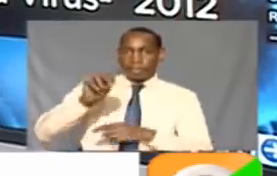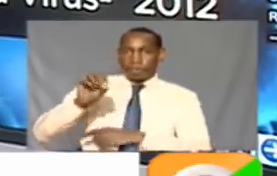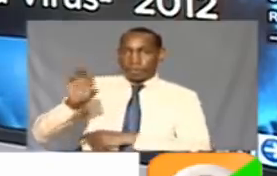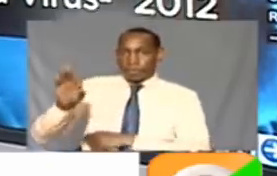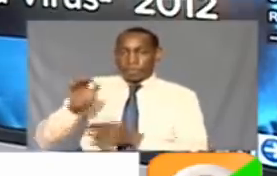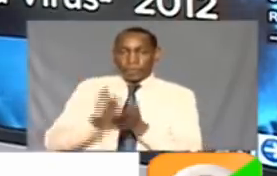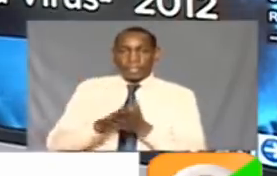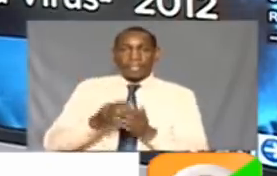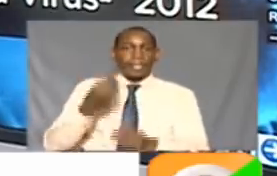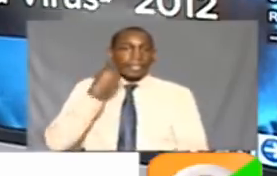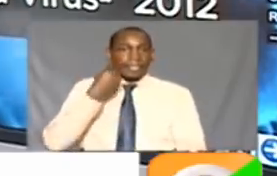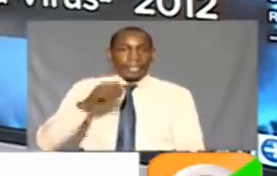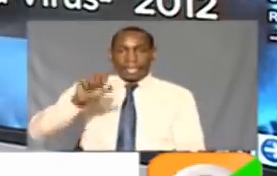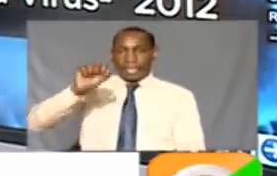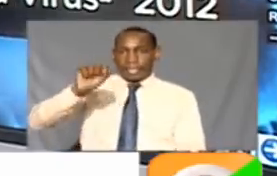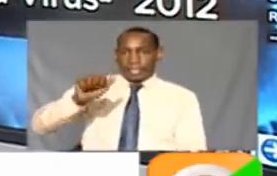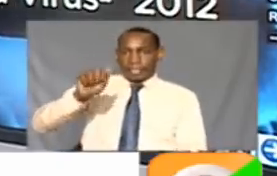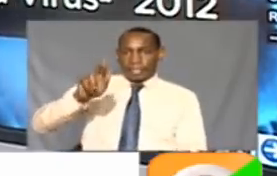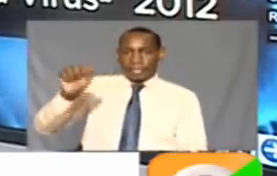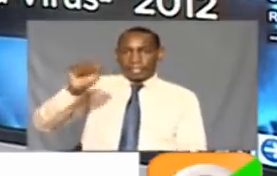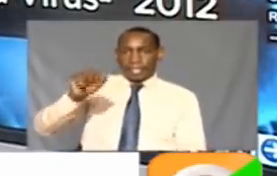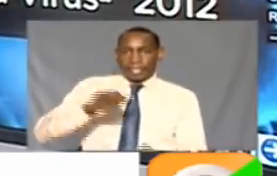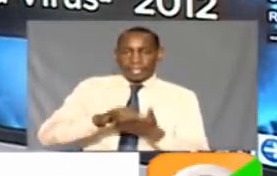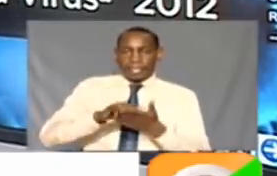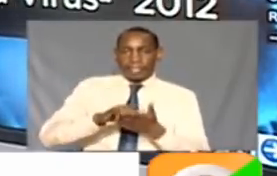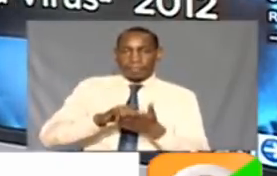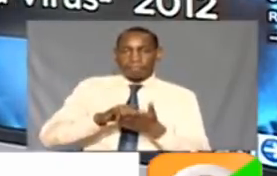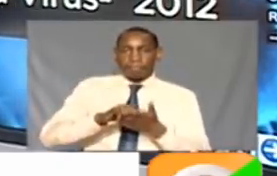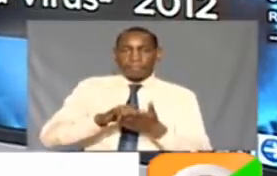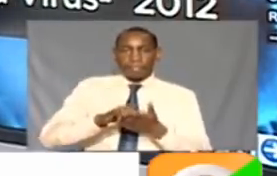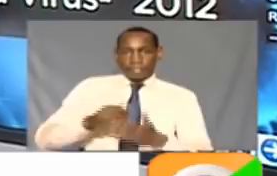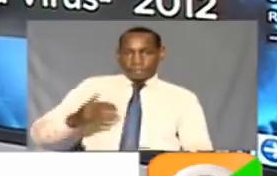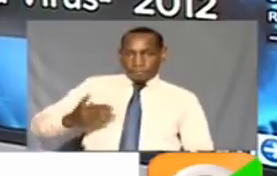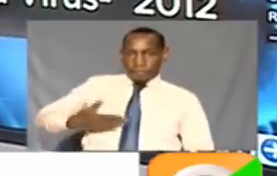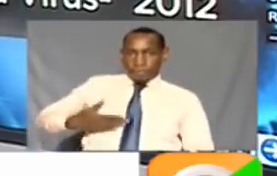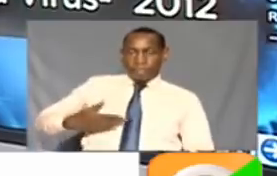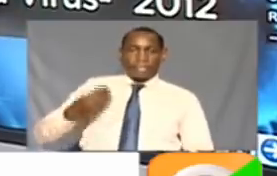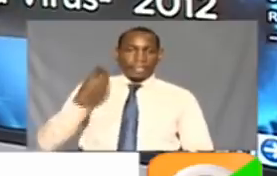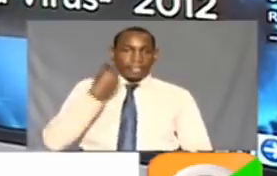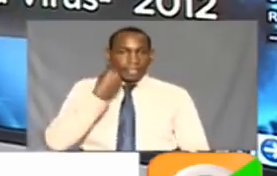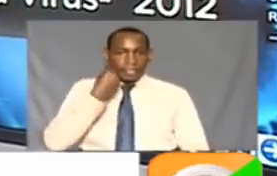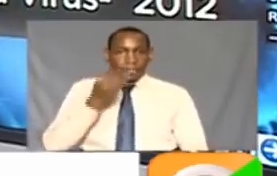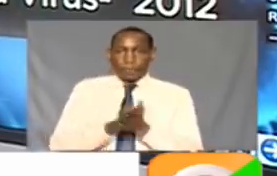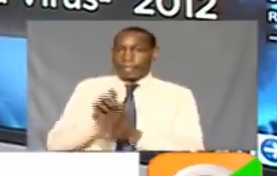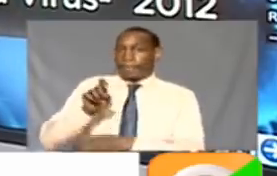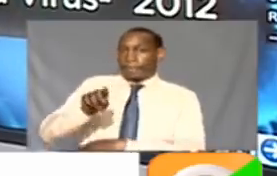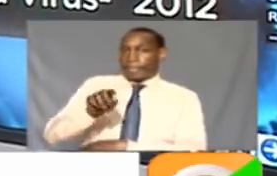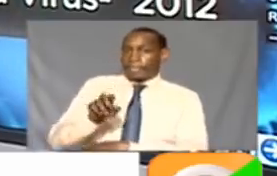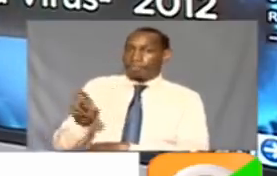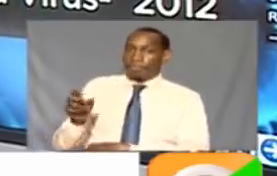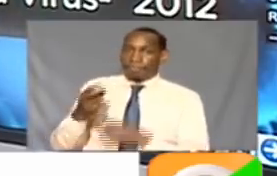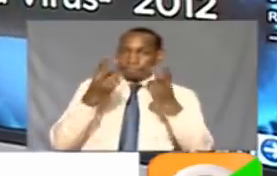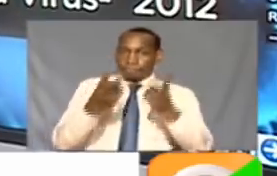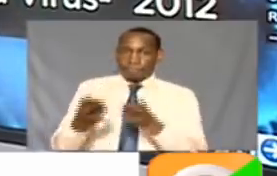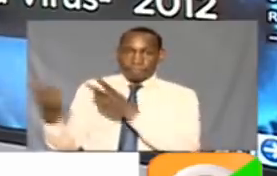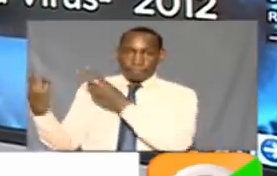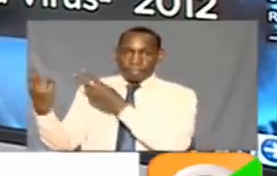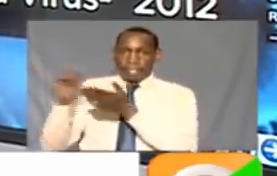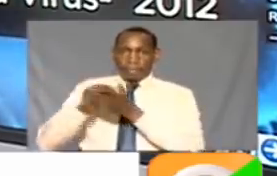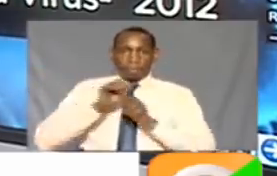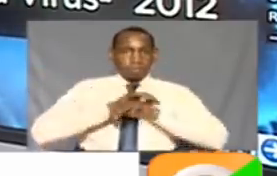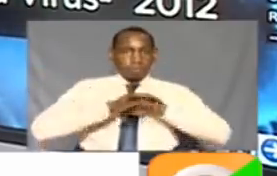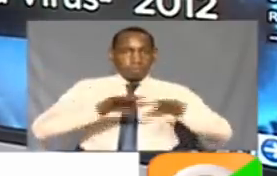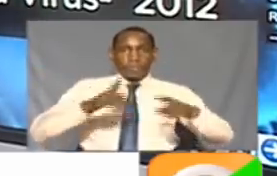with SARS, which stands for Severe Acute Respiratory Syndrome Coronavirus. That broke out